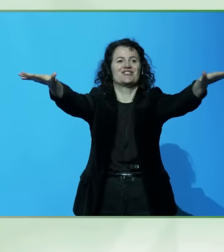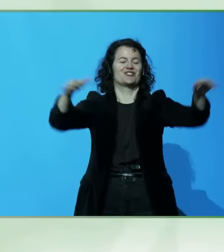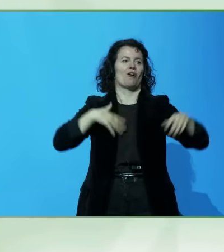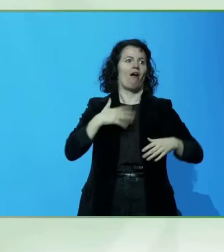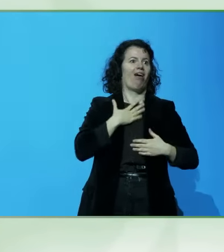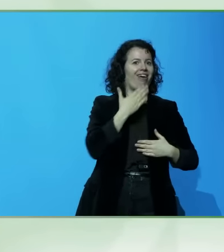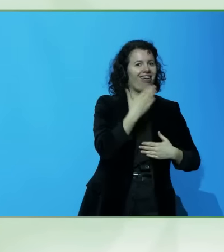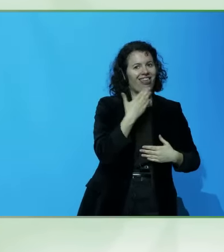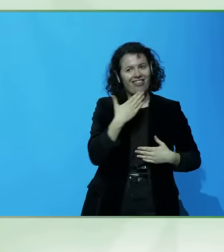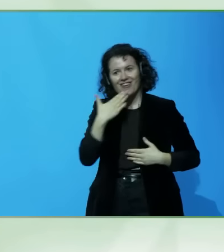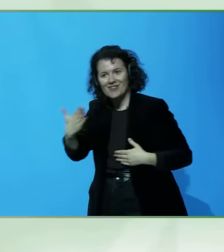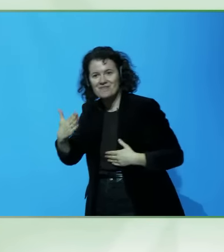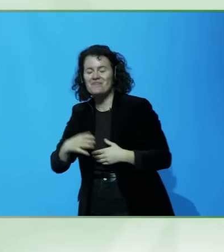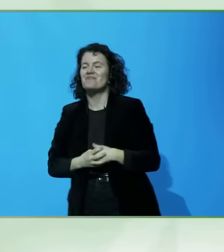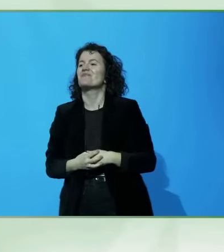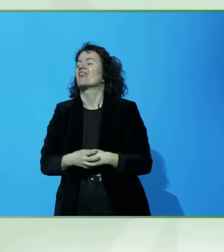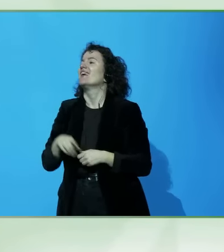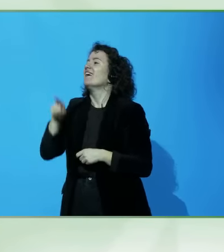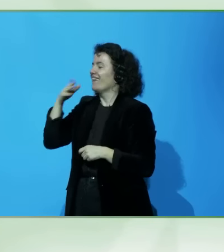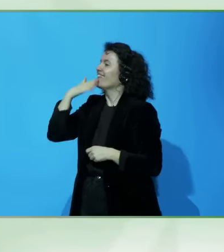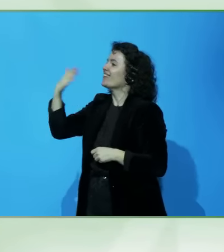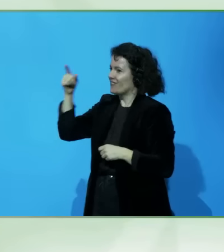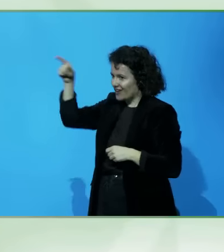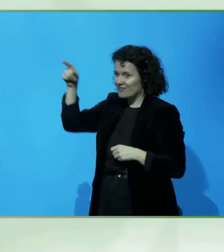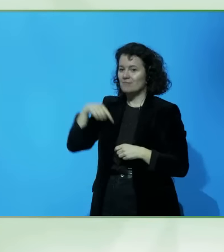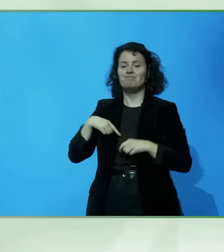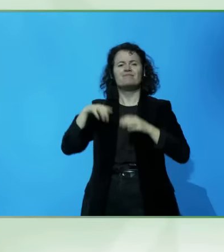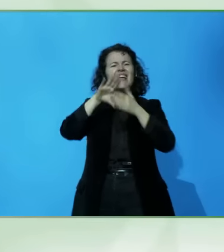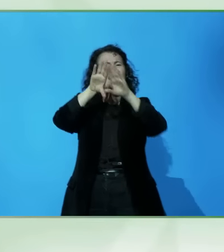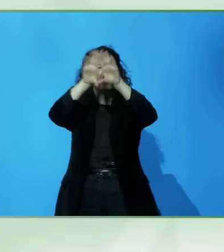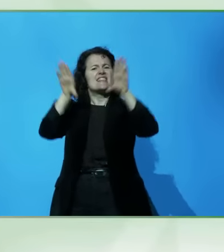This year's conference also comes at a symbolic time.